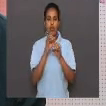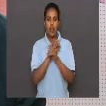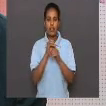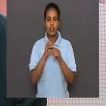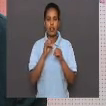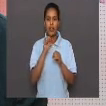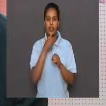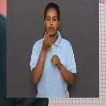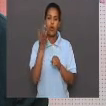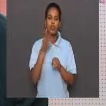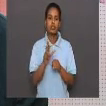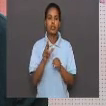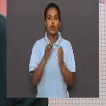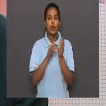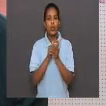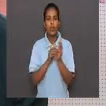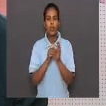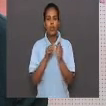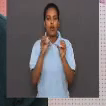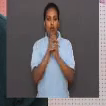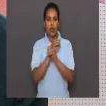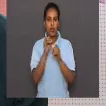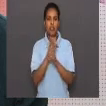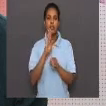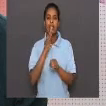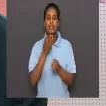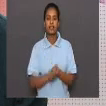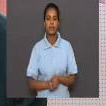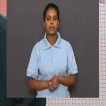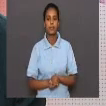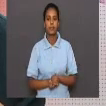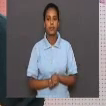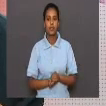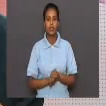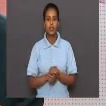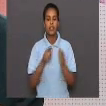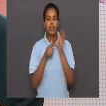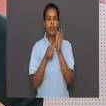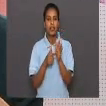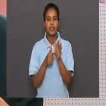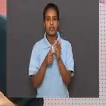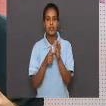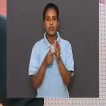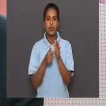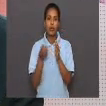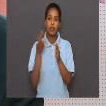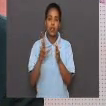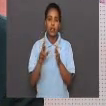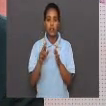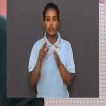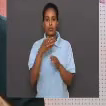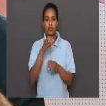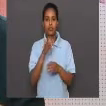acids or weak organic bases that indicate whether a